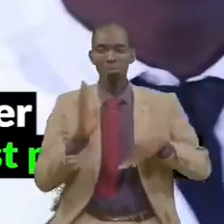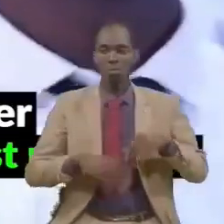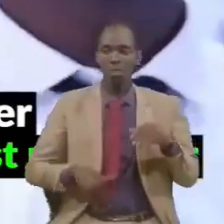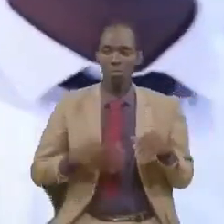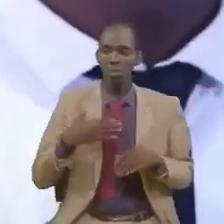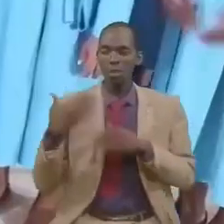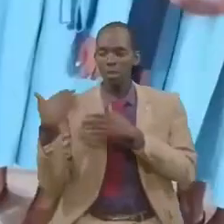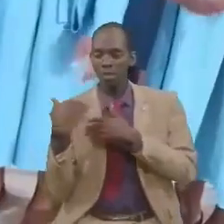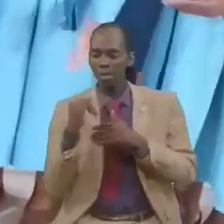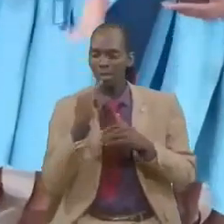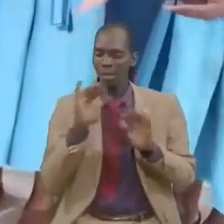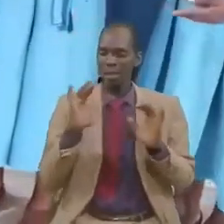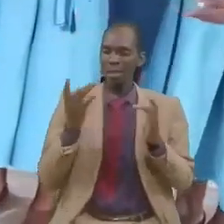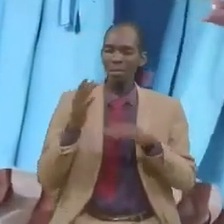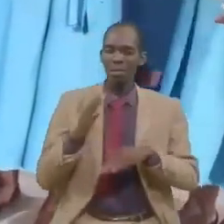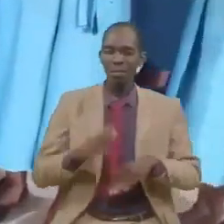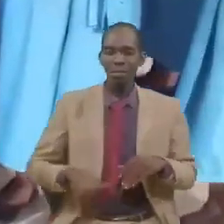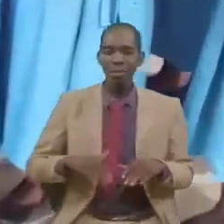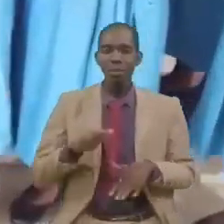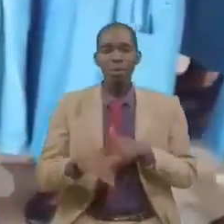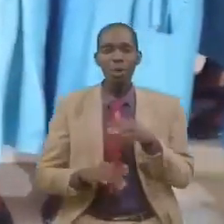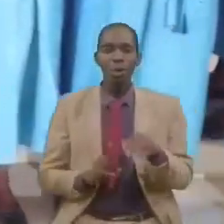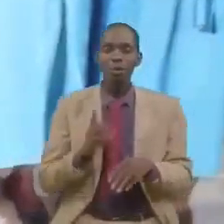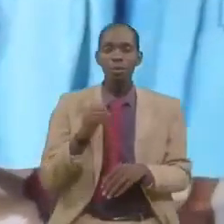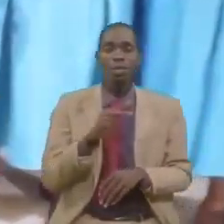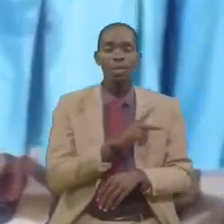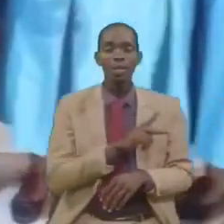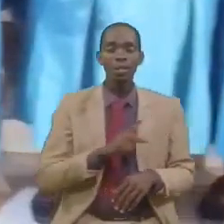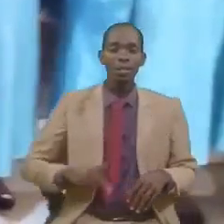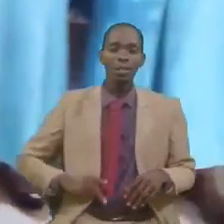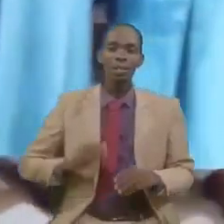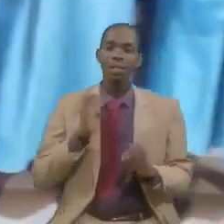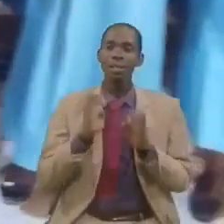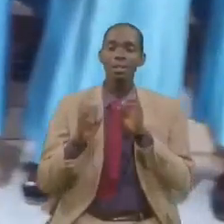is lighter. Walking up the King's highway.